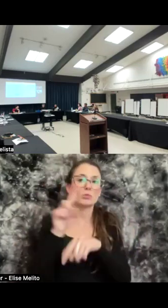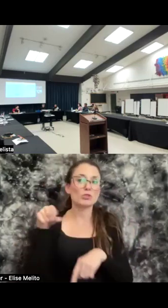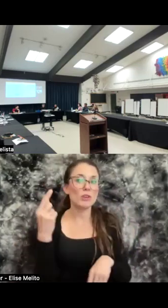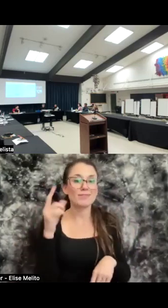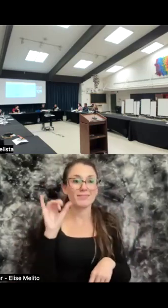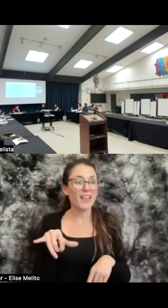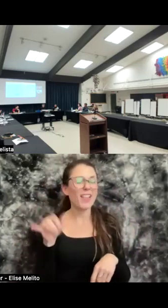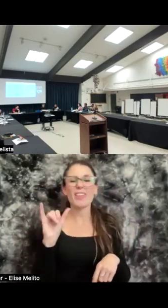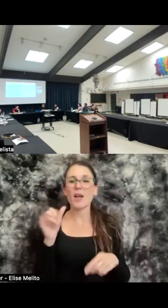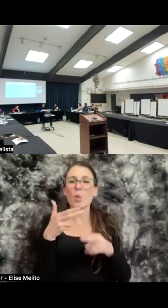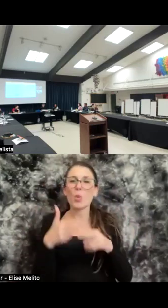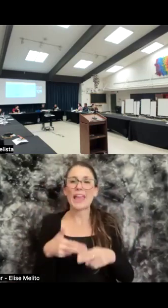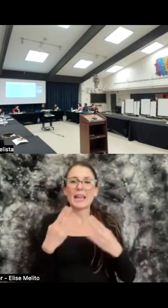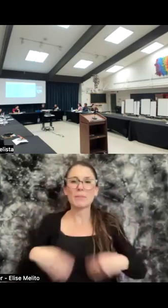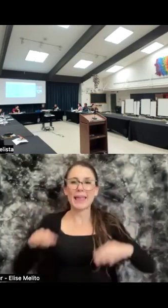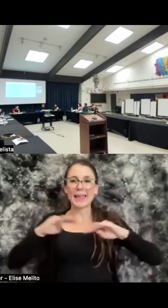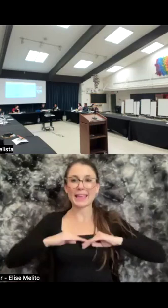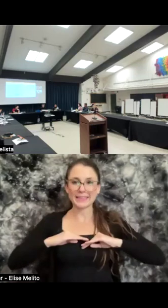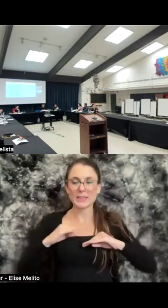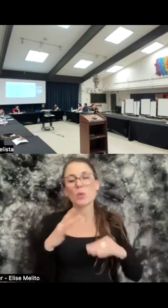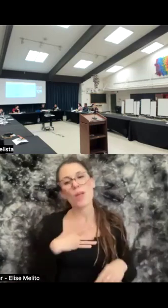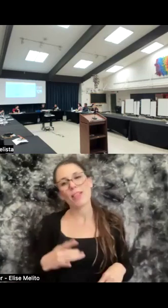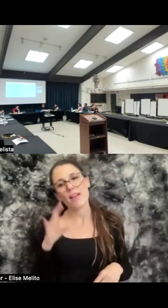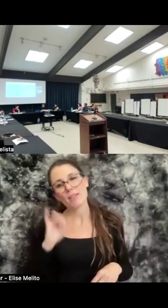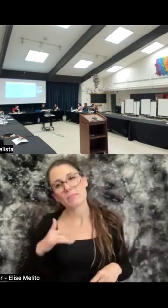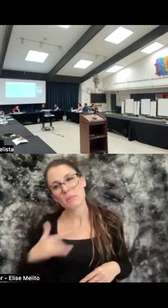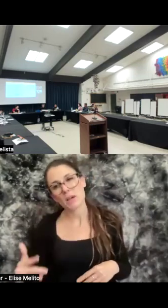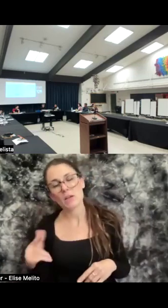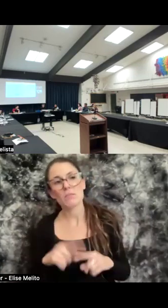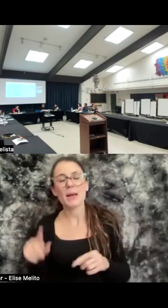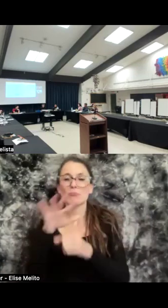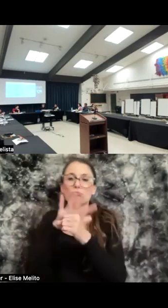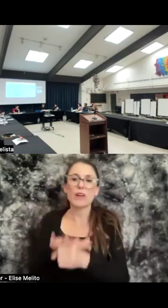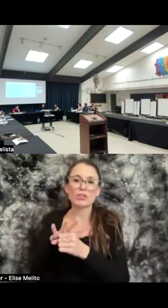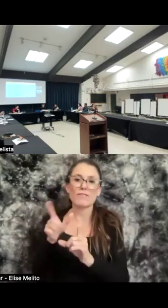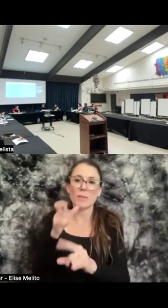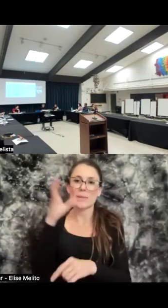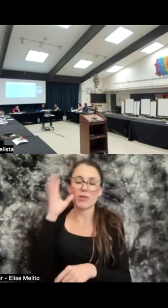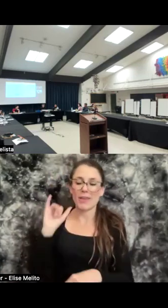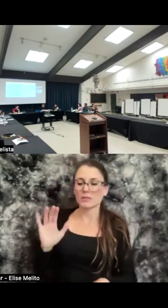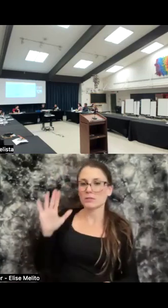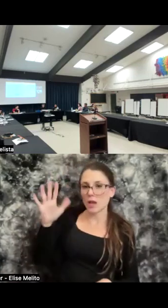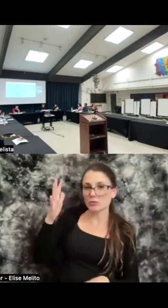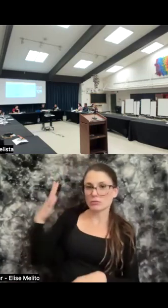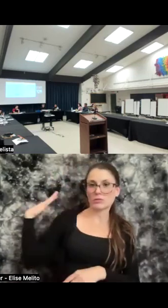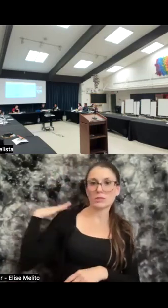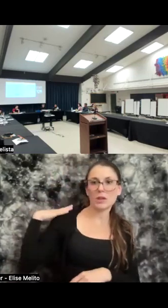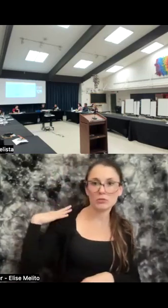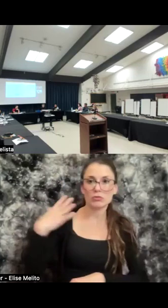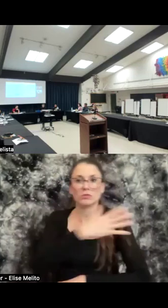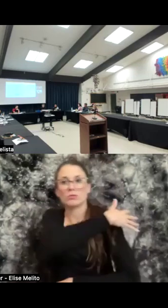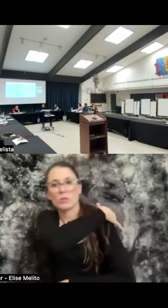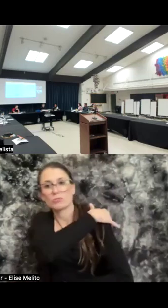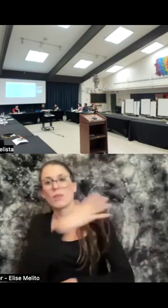weighted blankets, they like those types of things too, but just that nice pressure from a parent, even just, on their back or something like that.